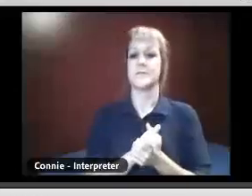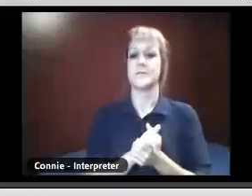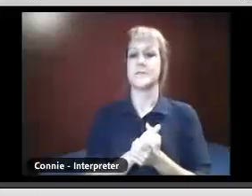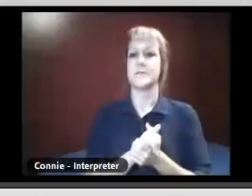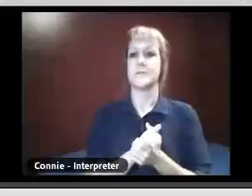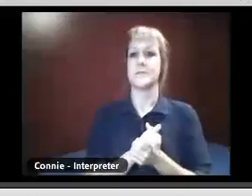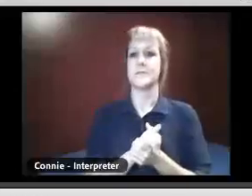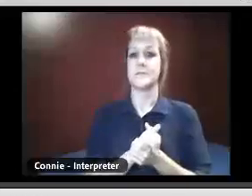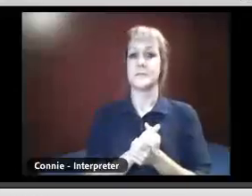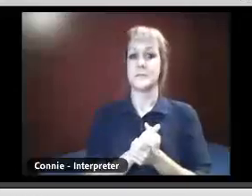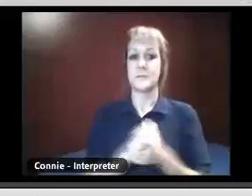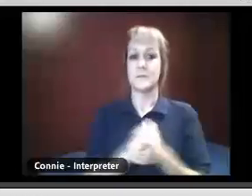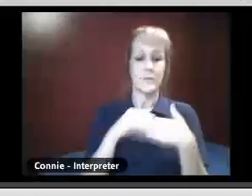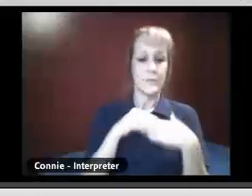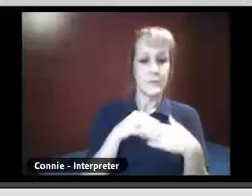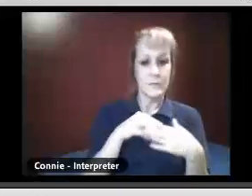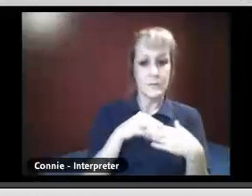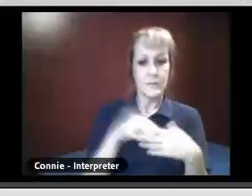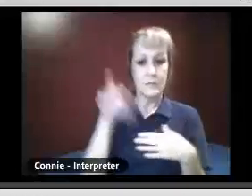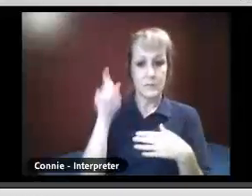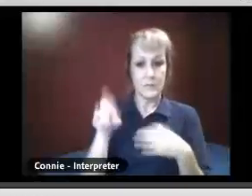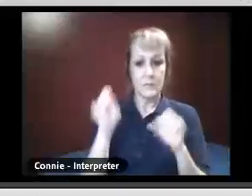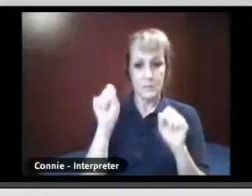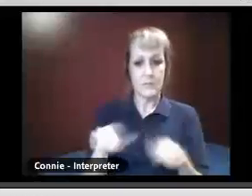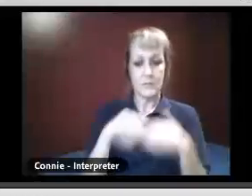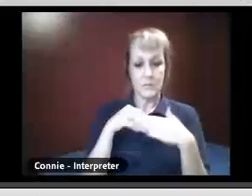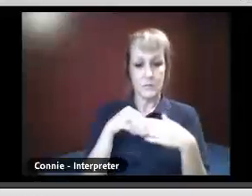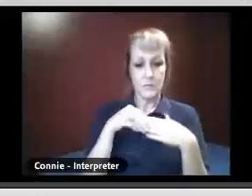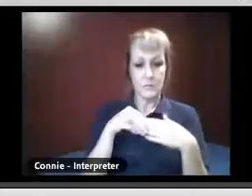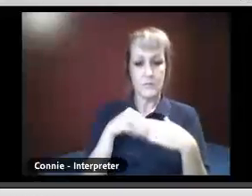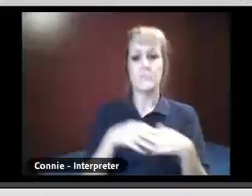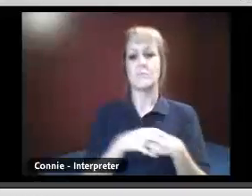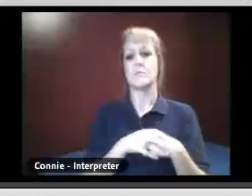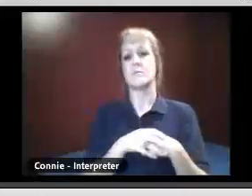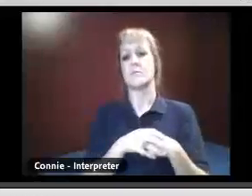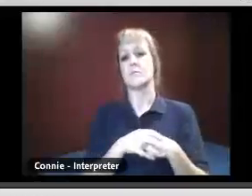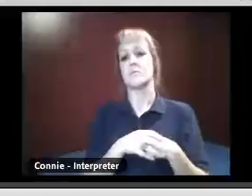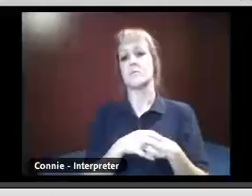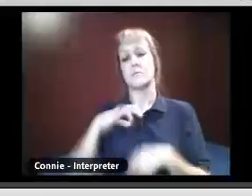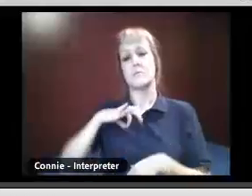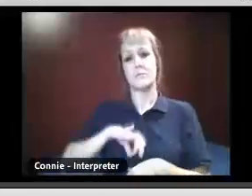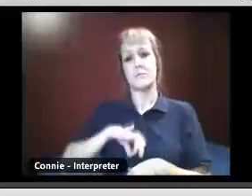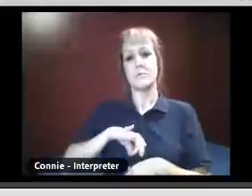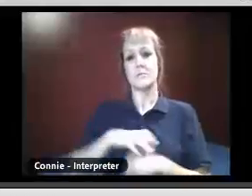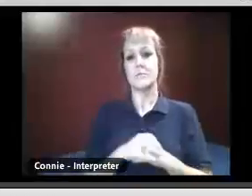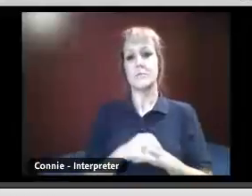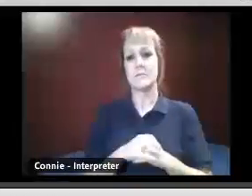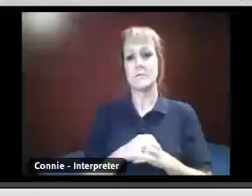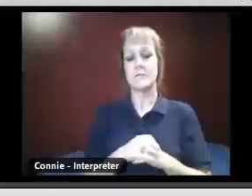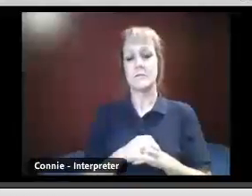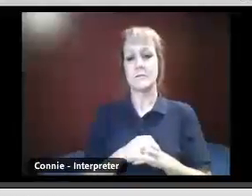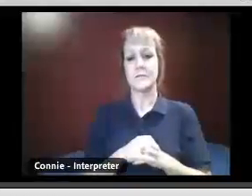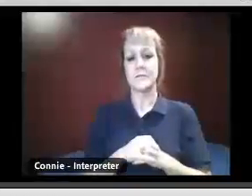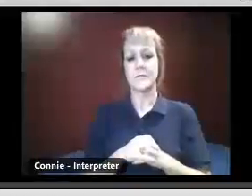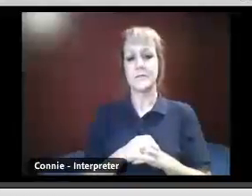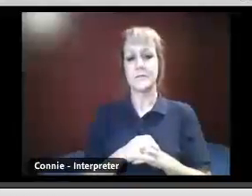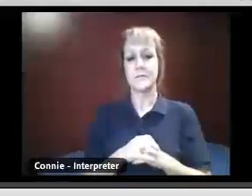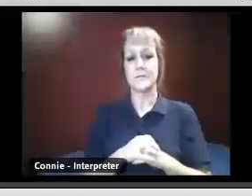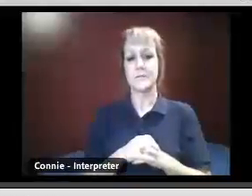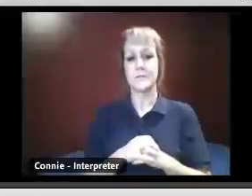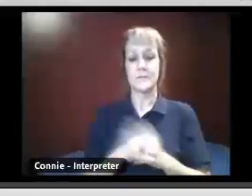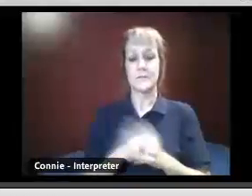When you have flexibility to give, and you know what, there's an advantage for that. Remember I said, win a little,